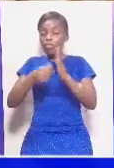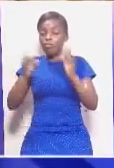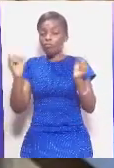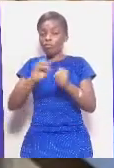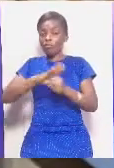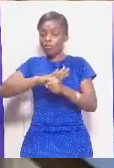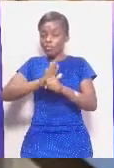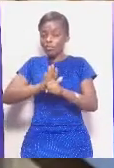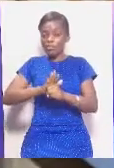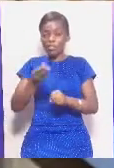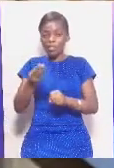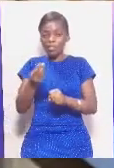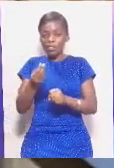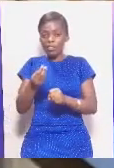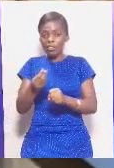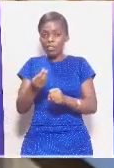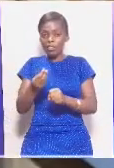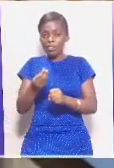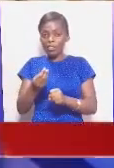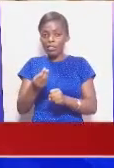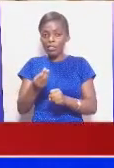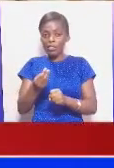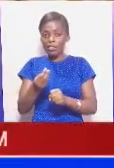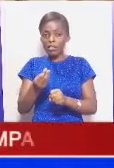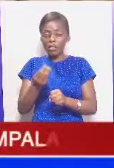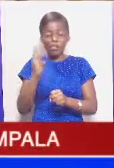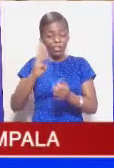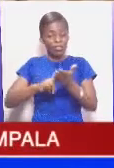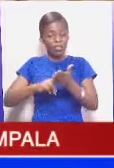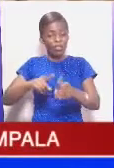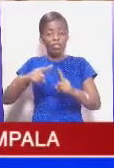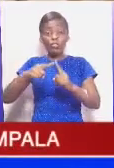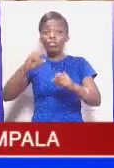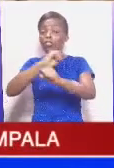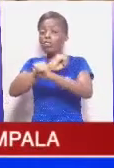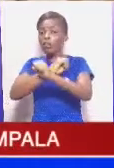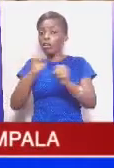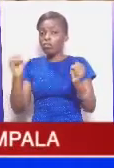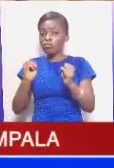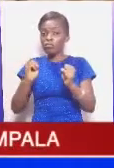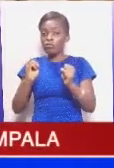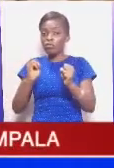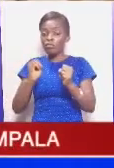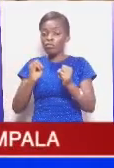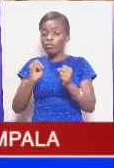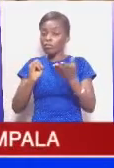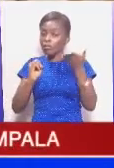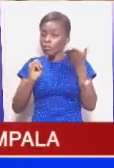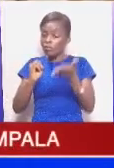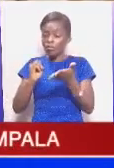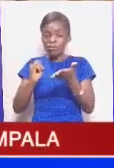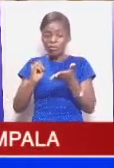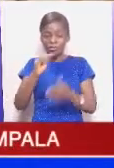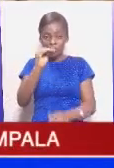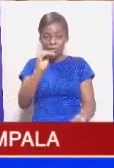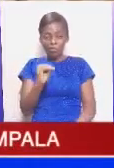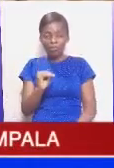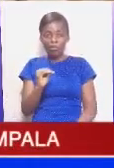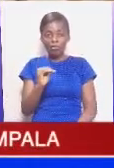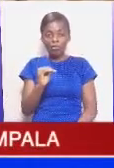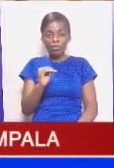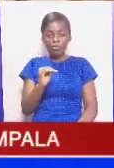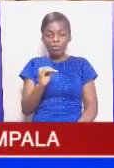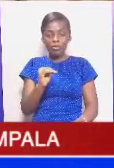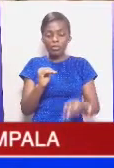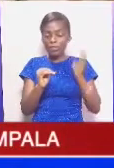esente ezinaagenda mu kulwanyisa Mukenenya zikendedde. Twalina